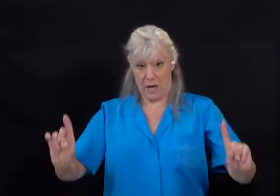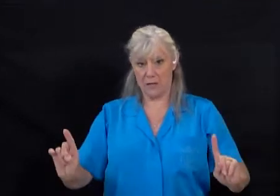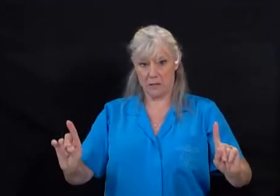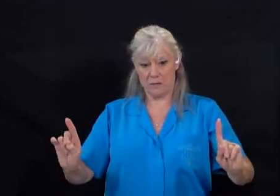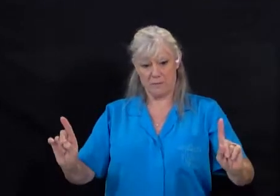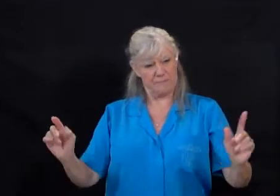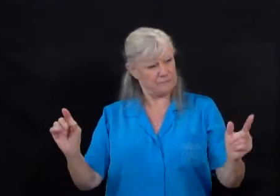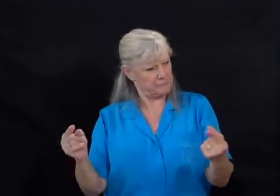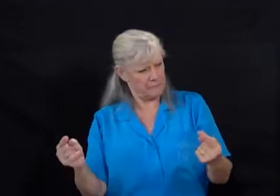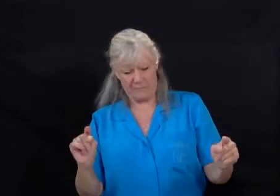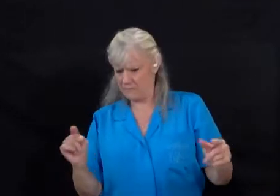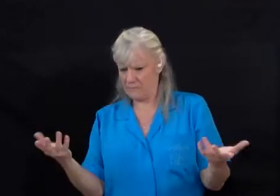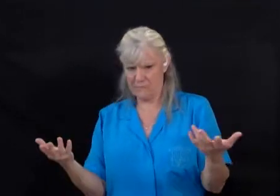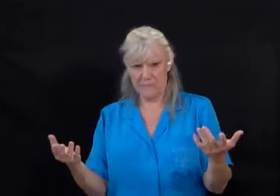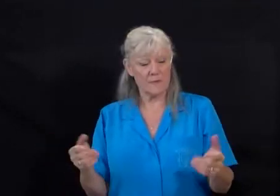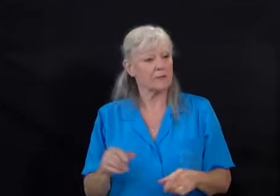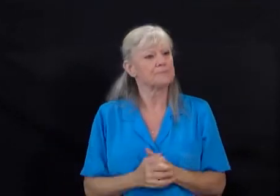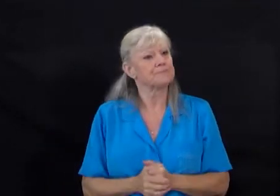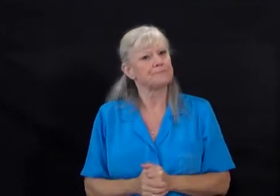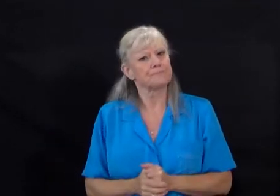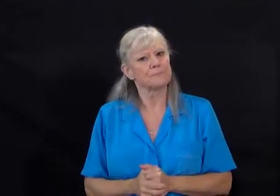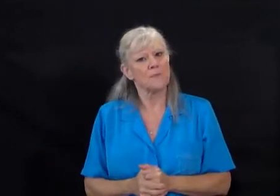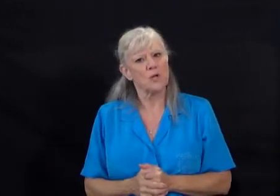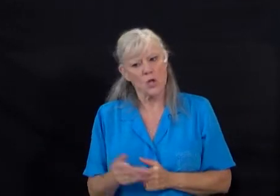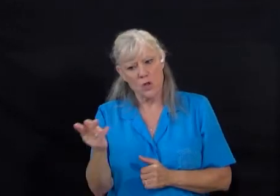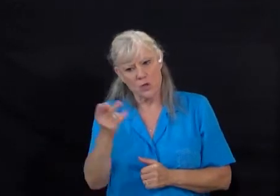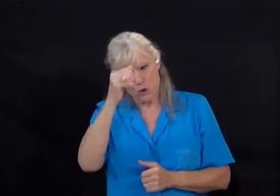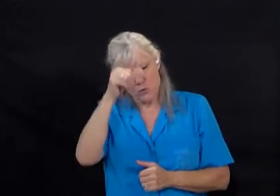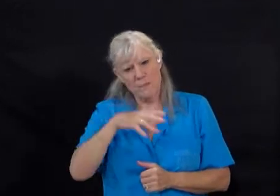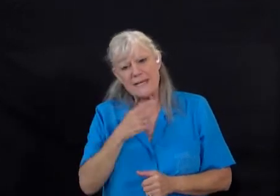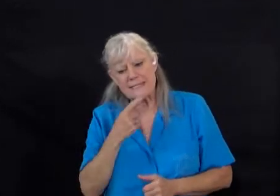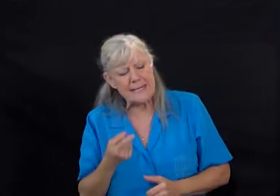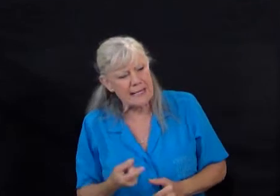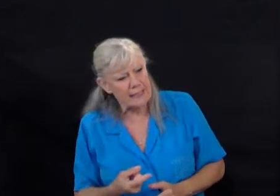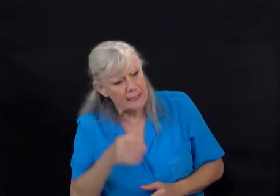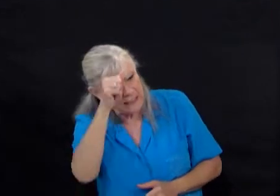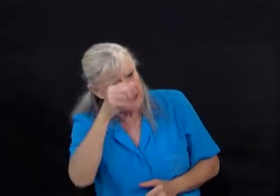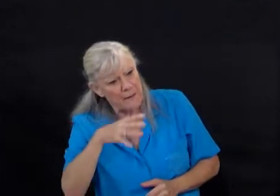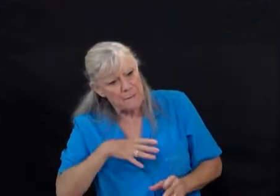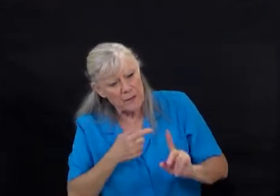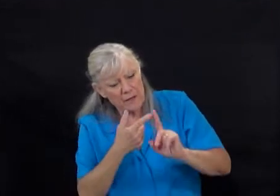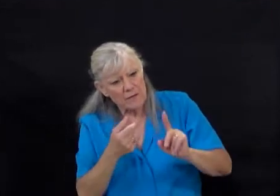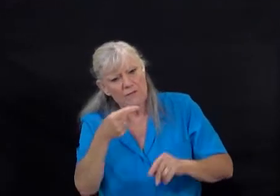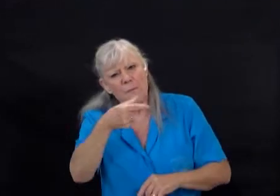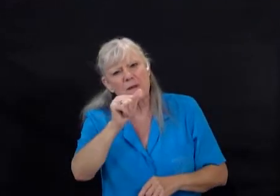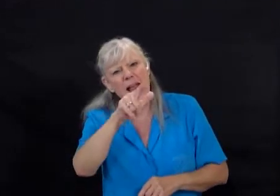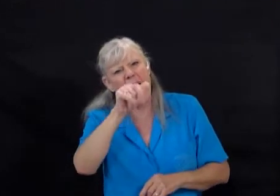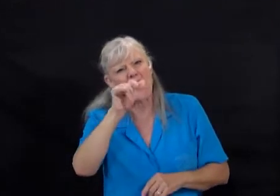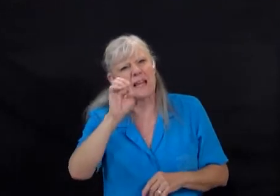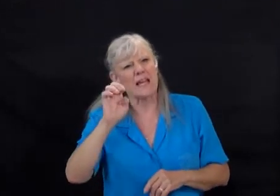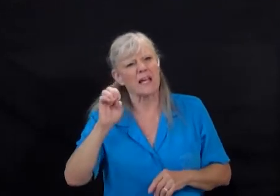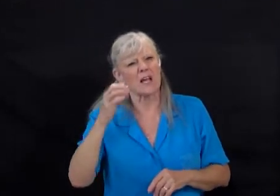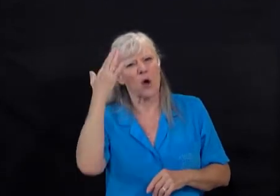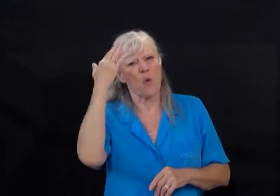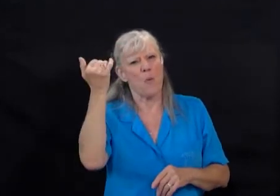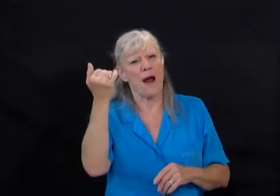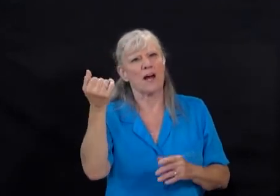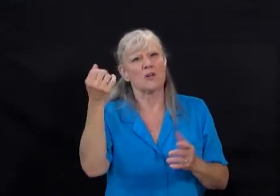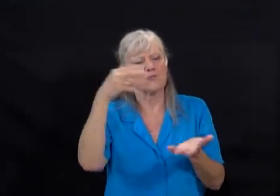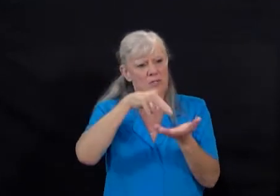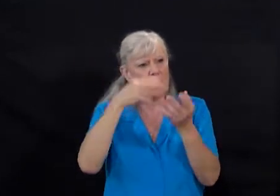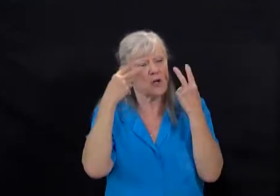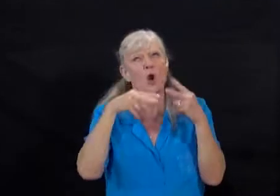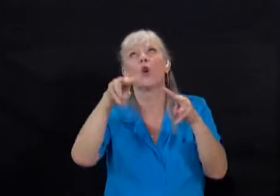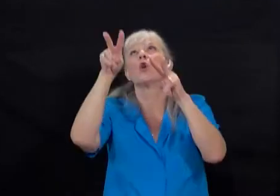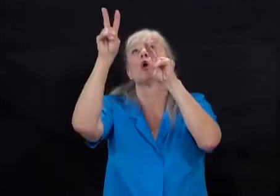stood beside them. They said, Men of Galilee, why are you standing there looking at the sky?